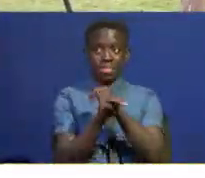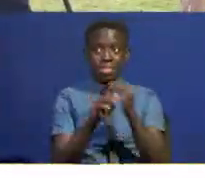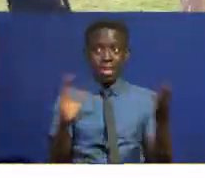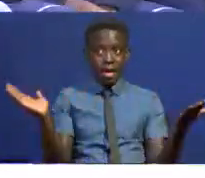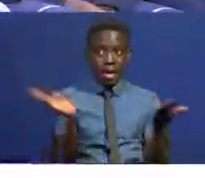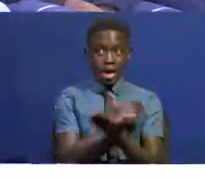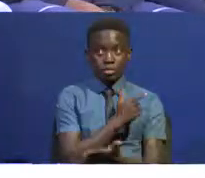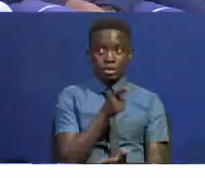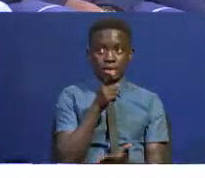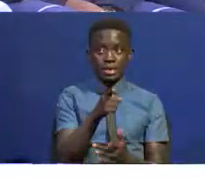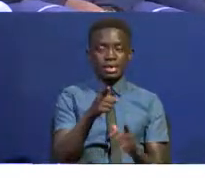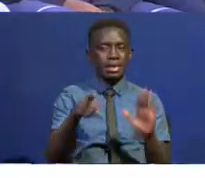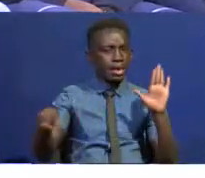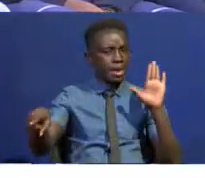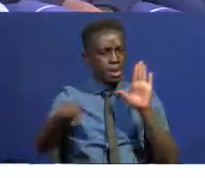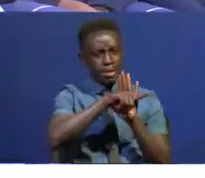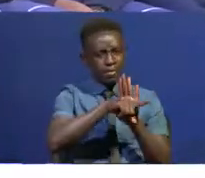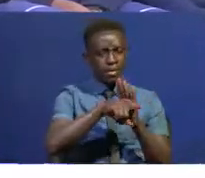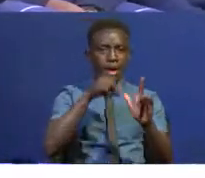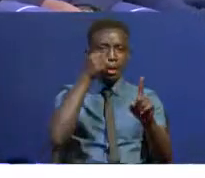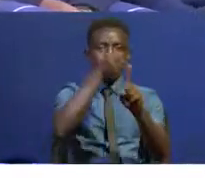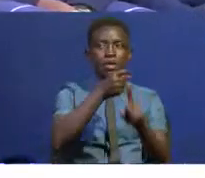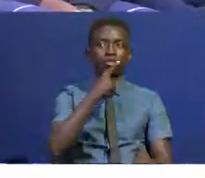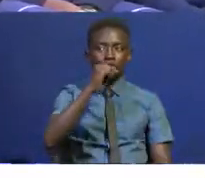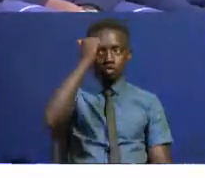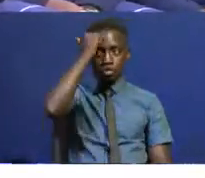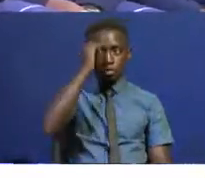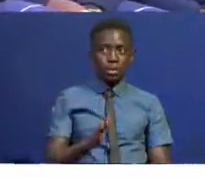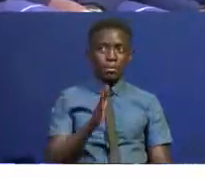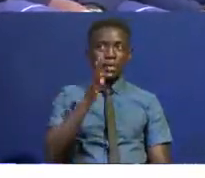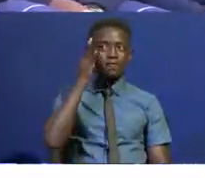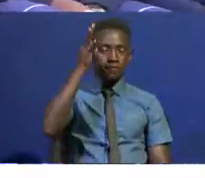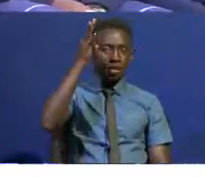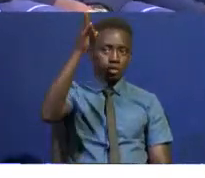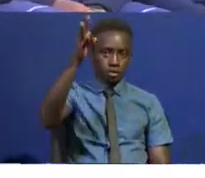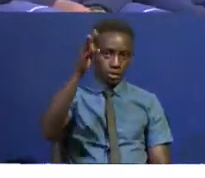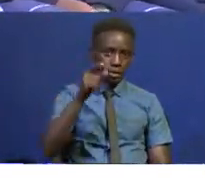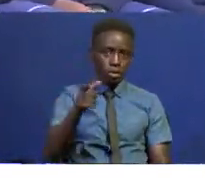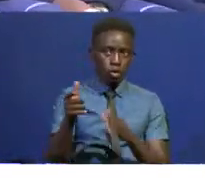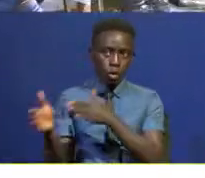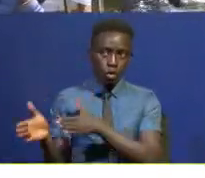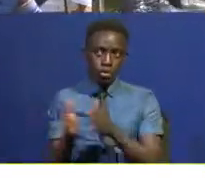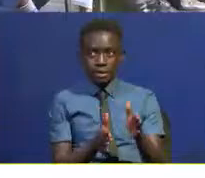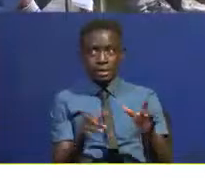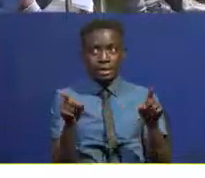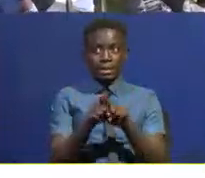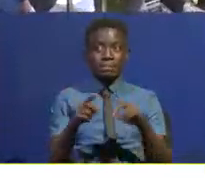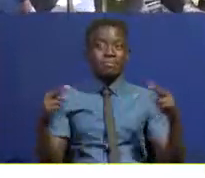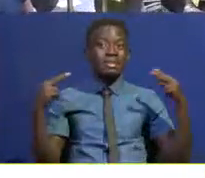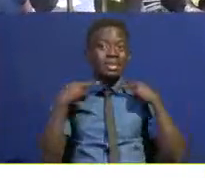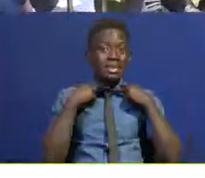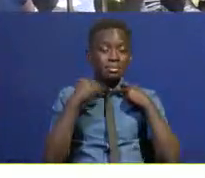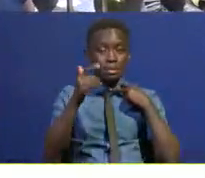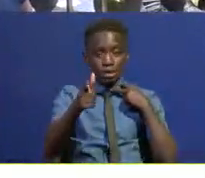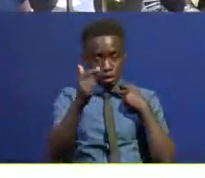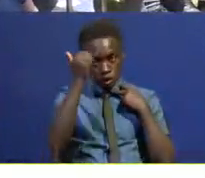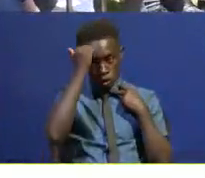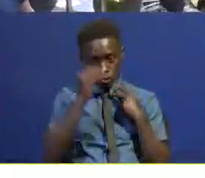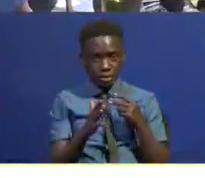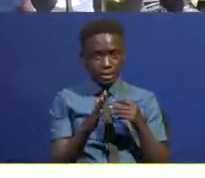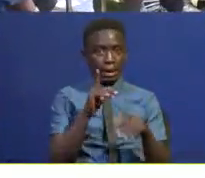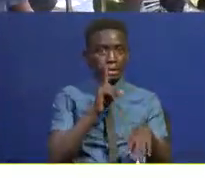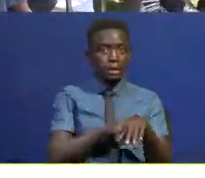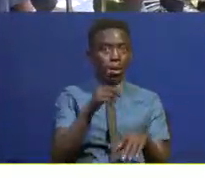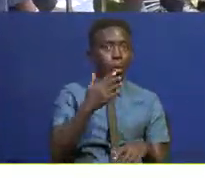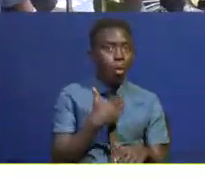negatively impact the students' future opportunities and limit their potential in the job market, especially in science, technology,